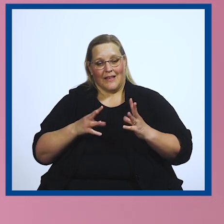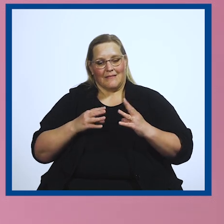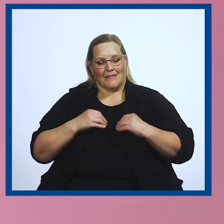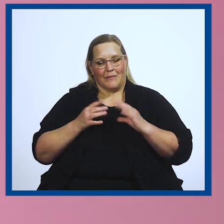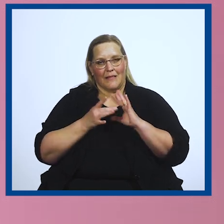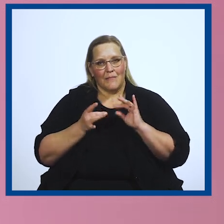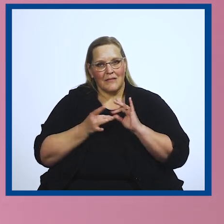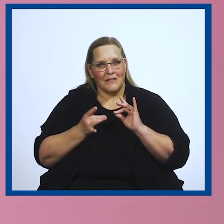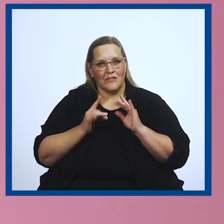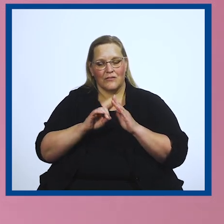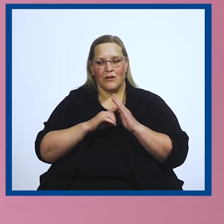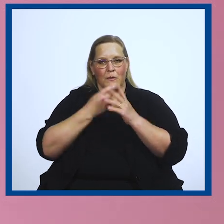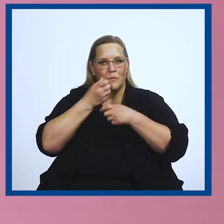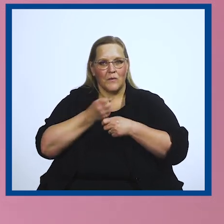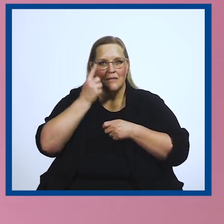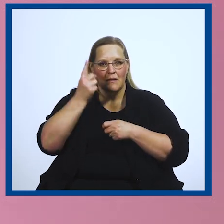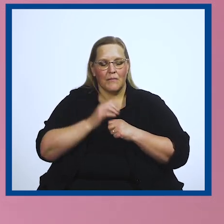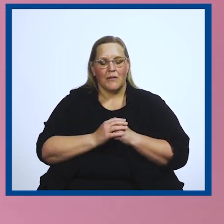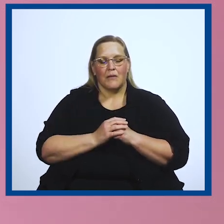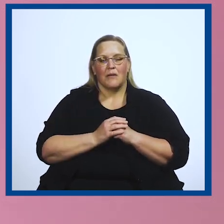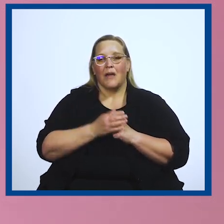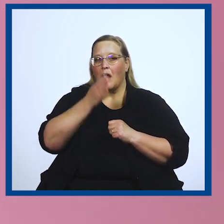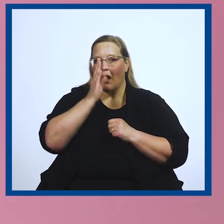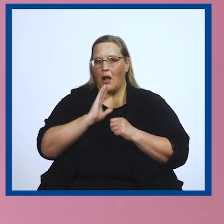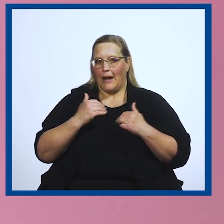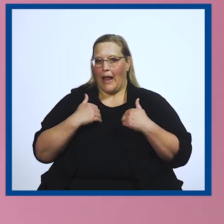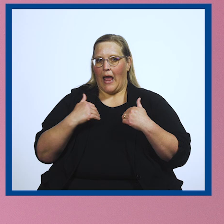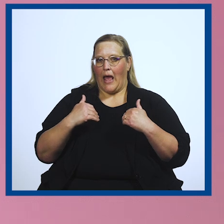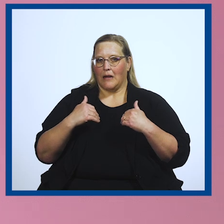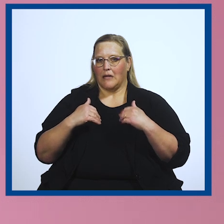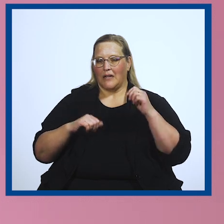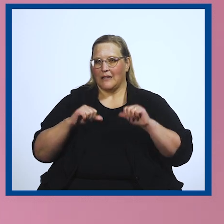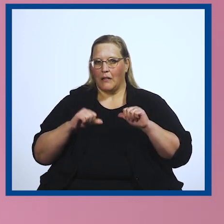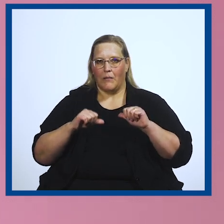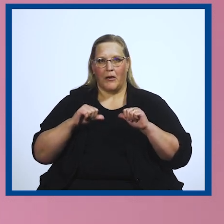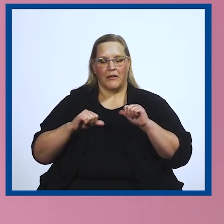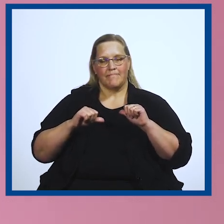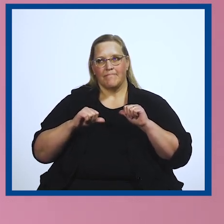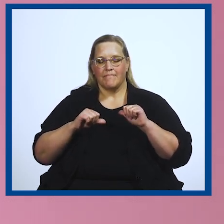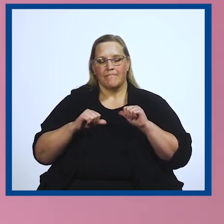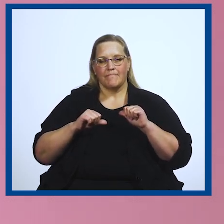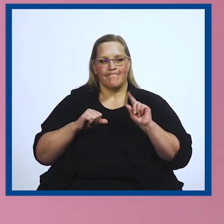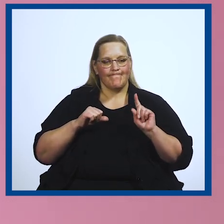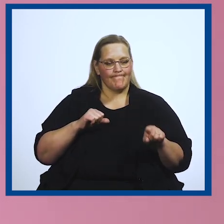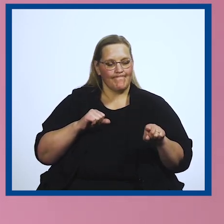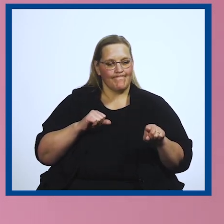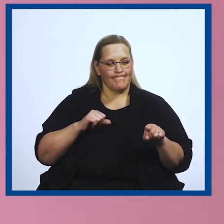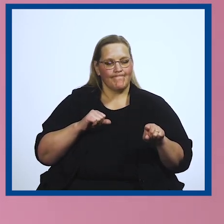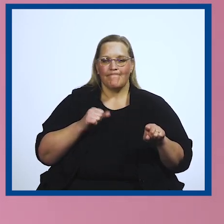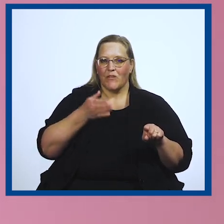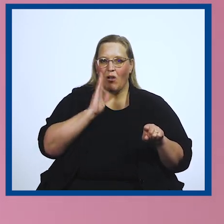that mean? They began to trust him. You see, God had a dilemma. Here's the dilemma. On one hand, he's perfectly